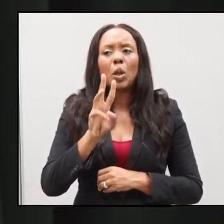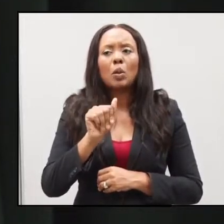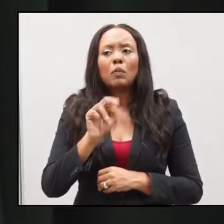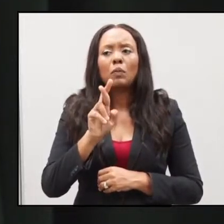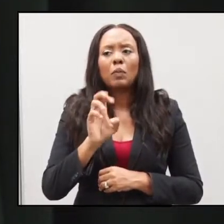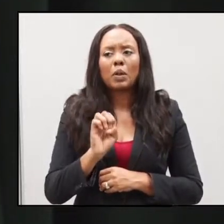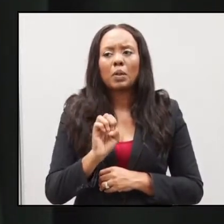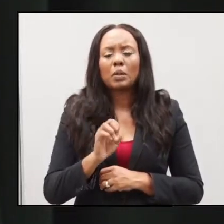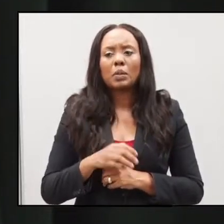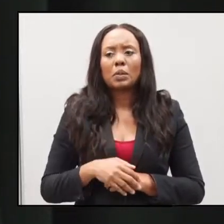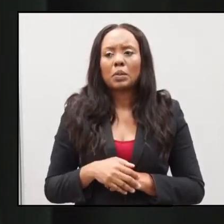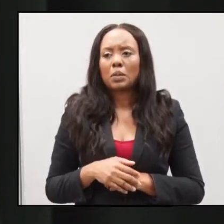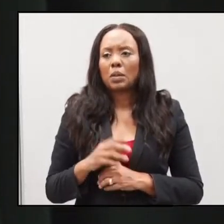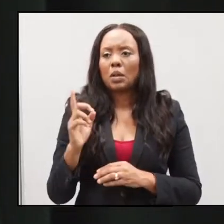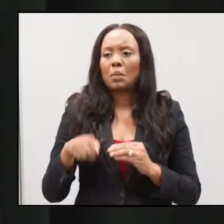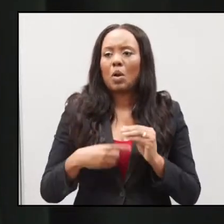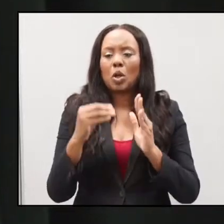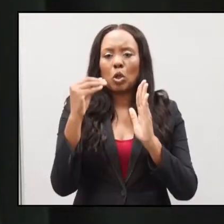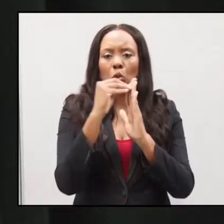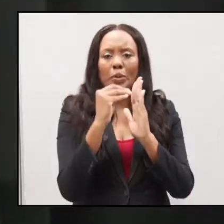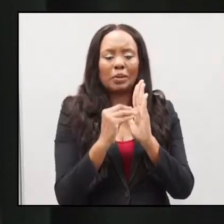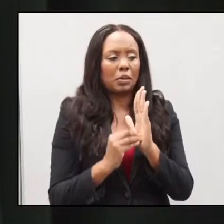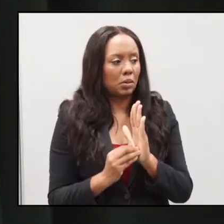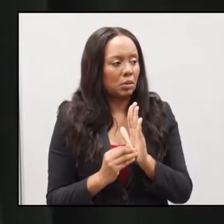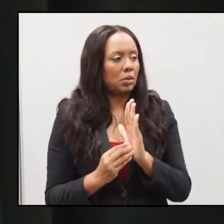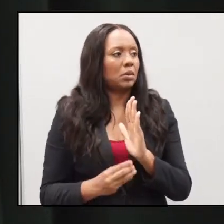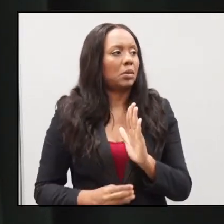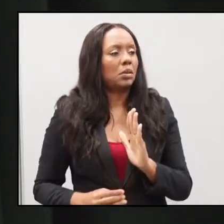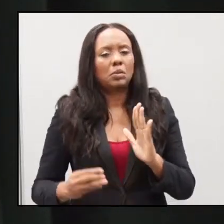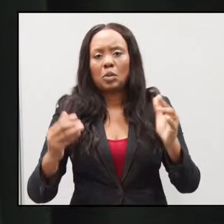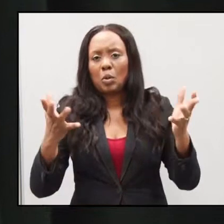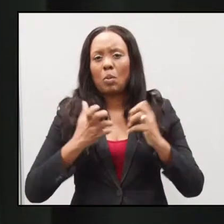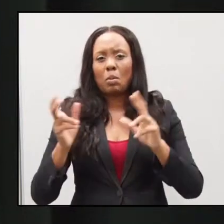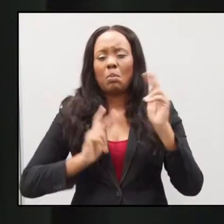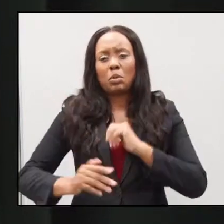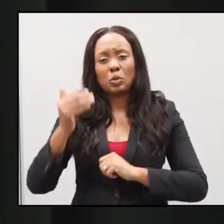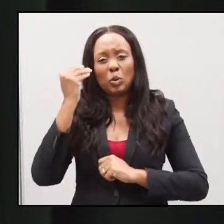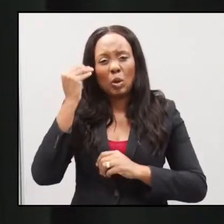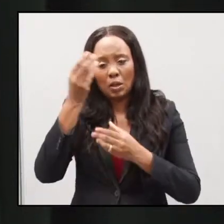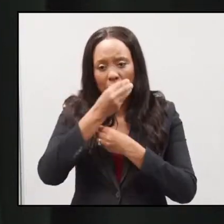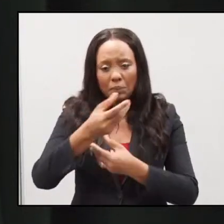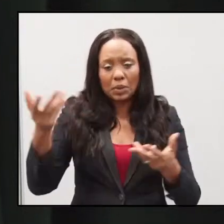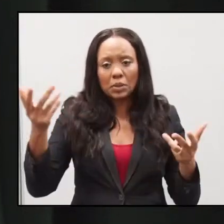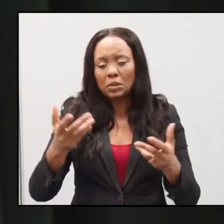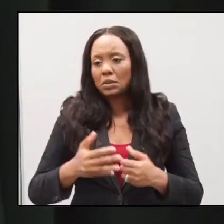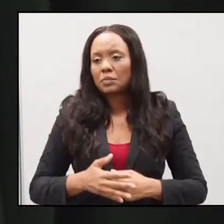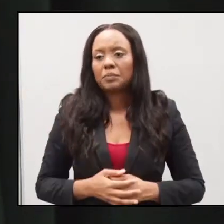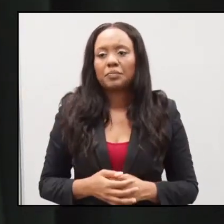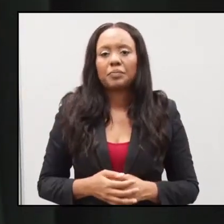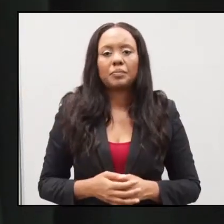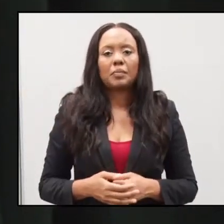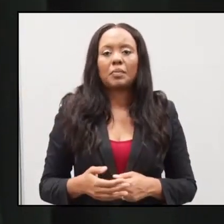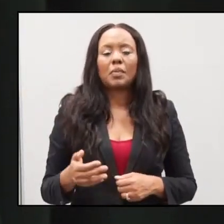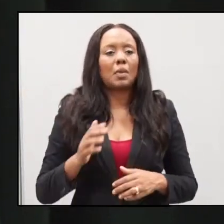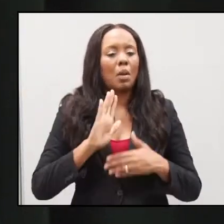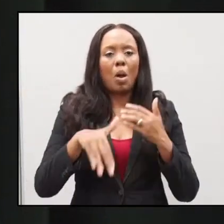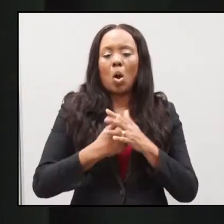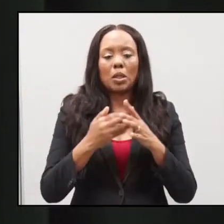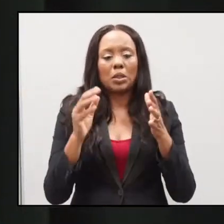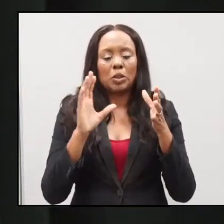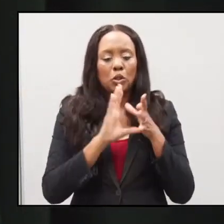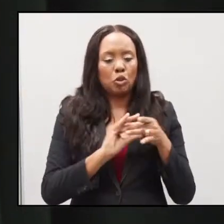and records, while amplifying this information by surfacing and connecting the stories of Barbados's